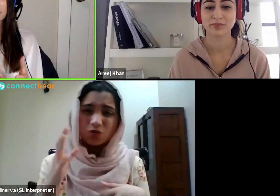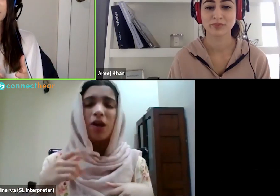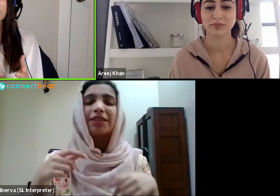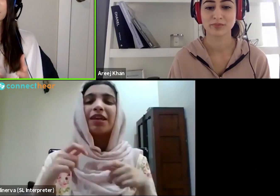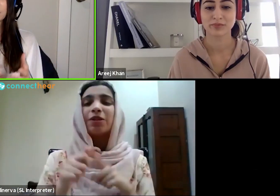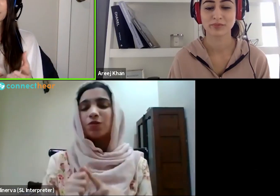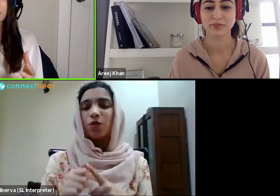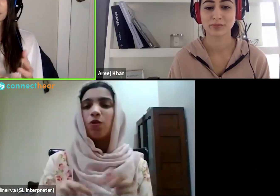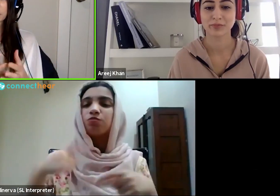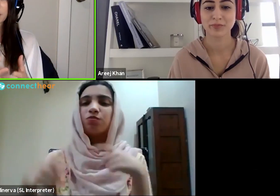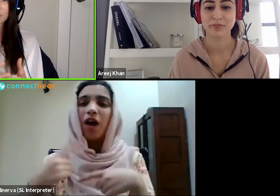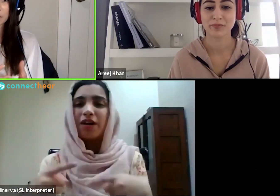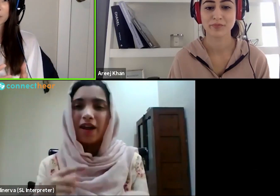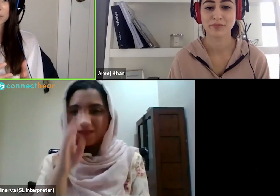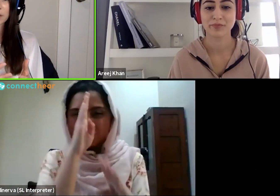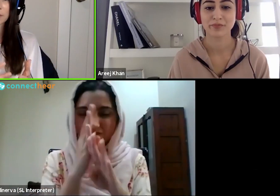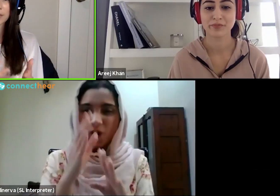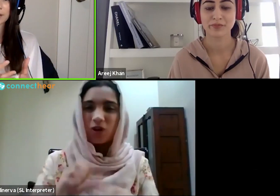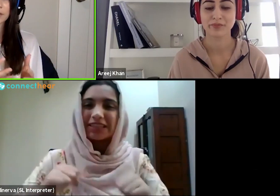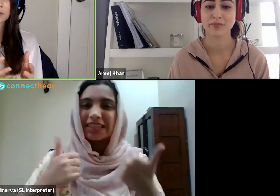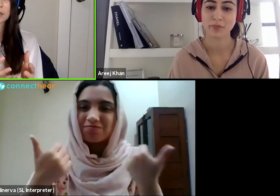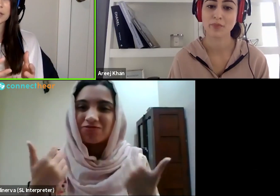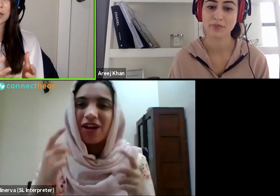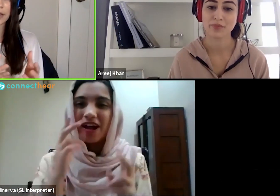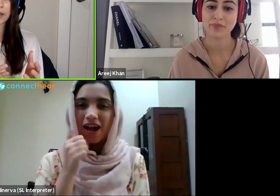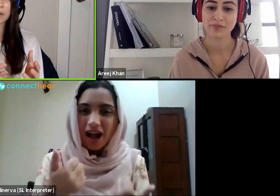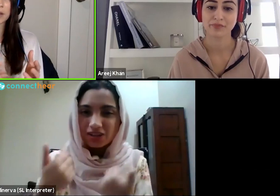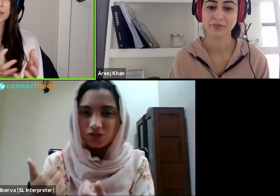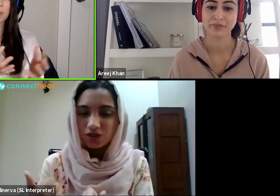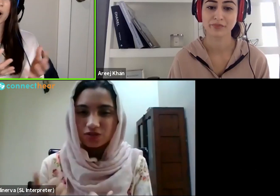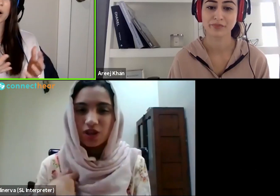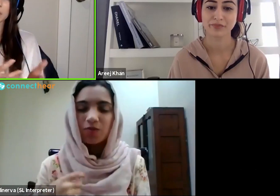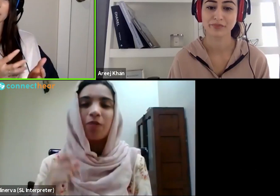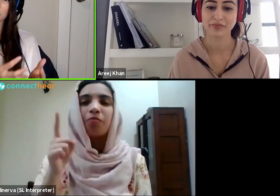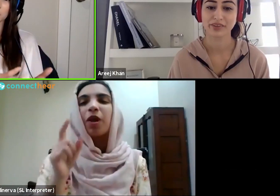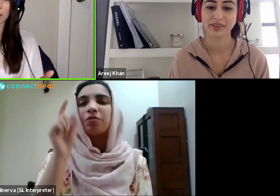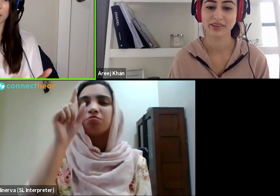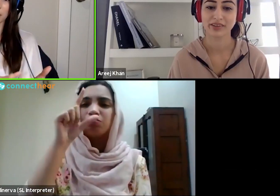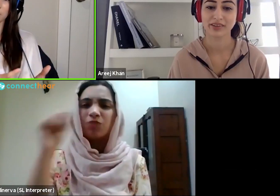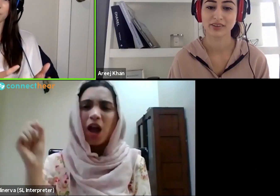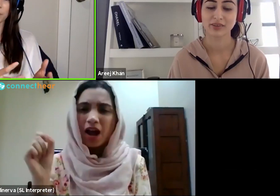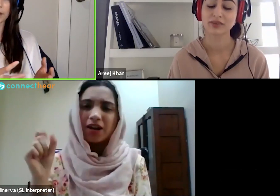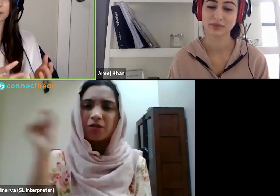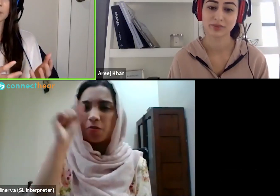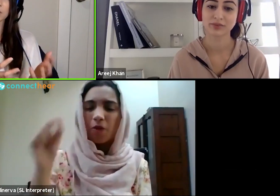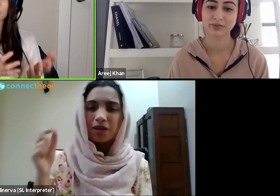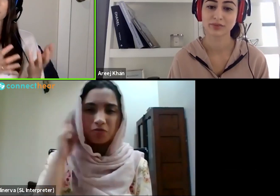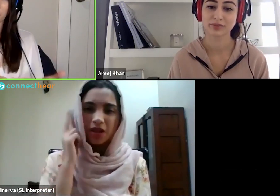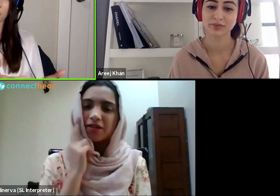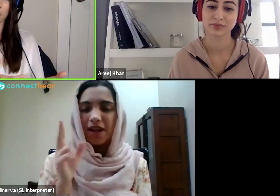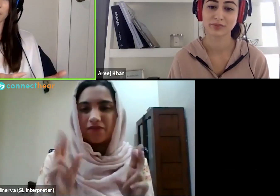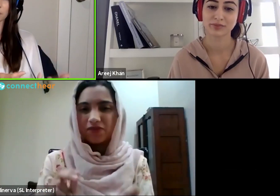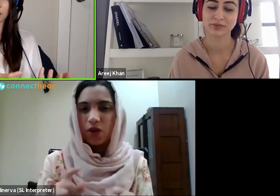not, in my hearing loss 100% in my deafness, but it's a part of me and who I am. And it's something I should